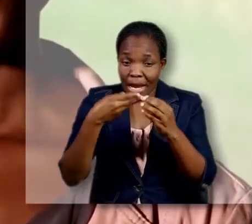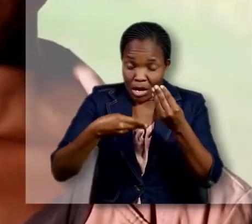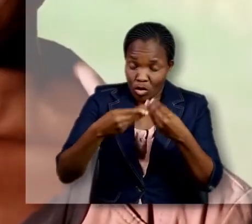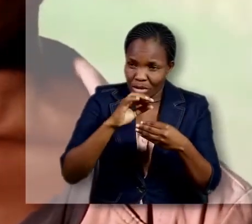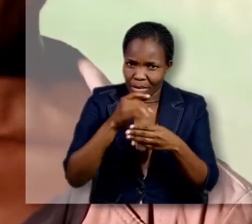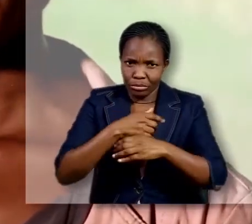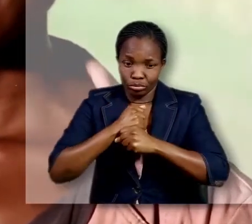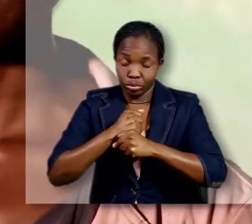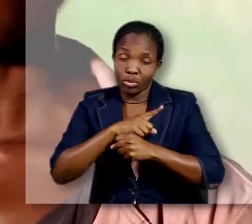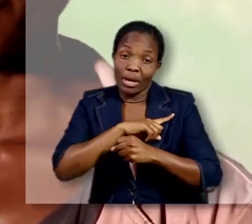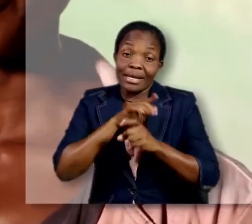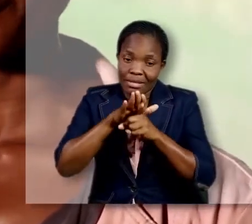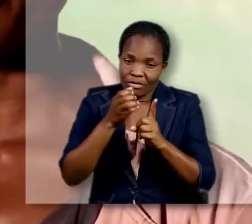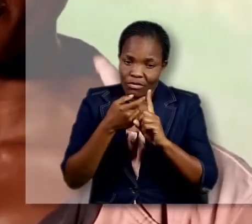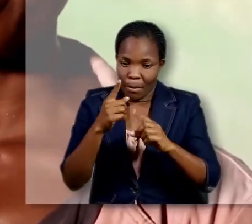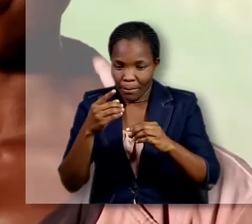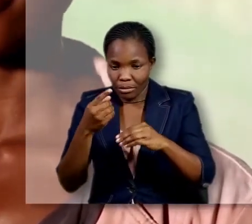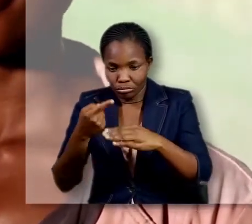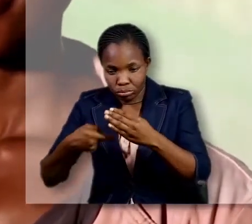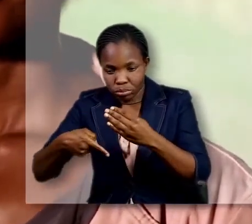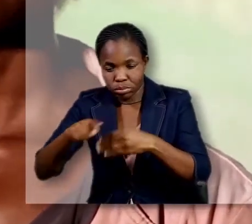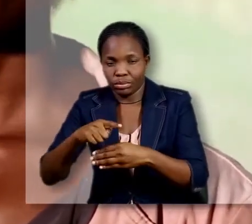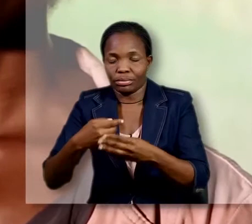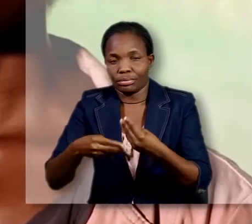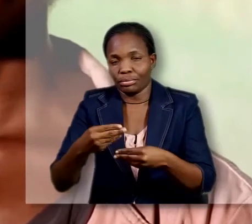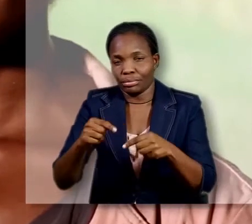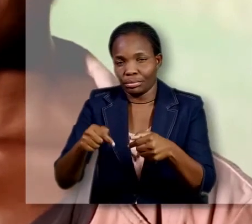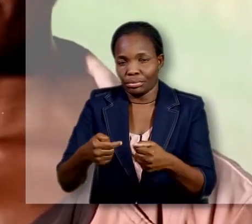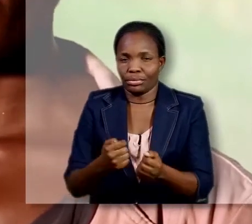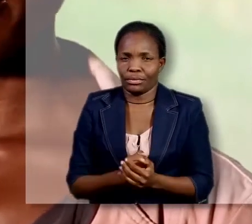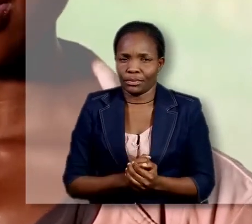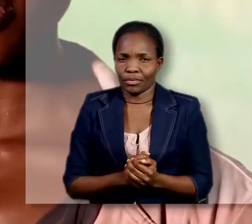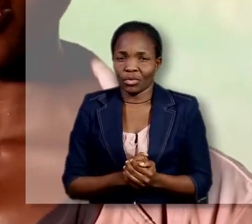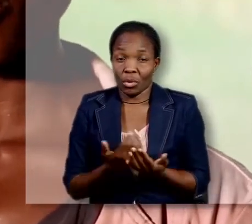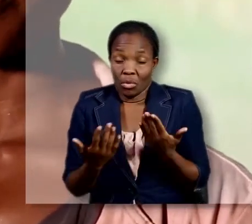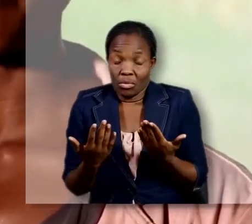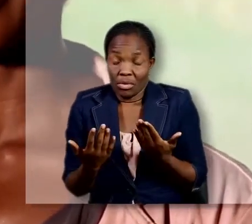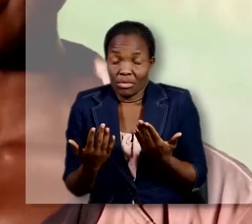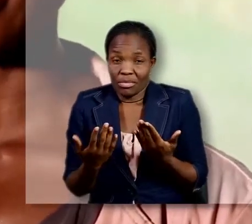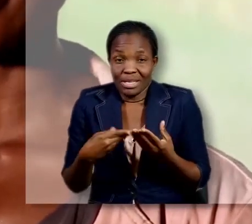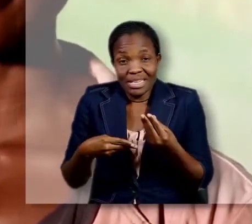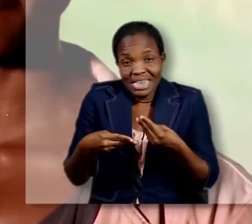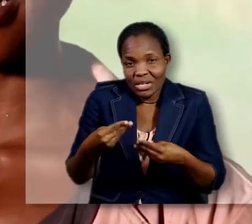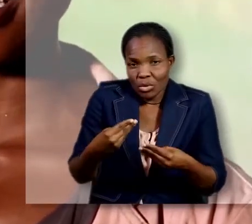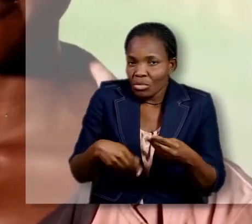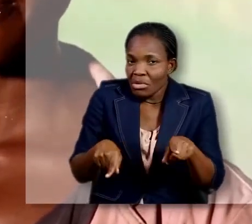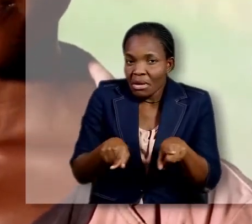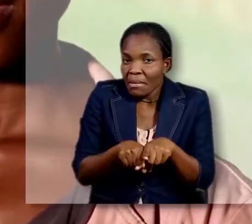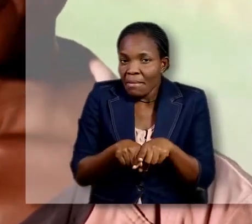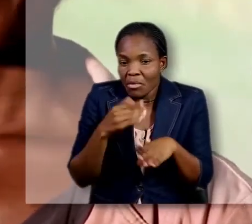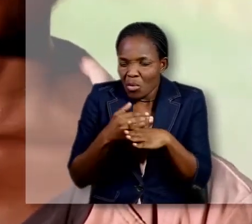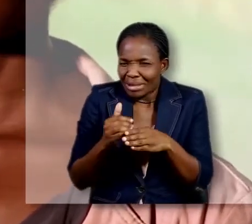or because the economies did not produce good results. This caused a big number of military coups and political